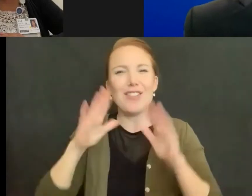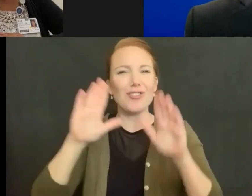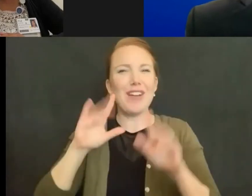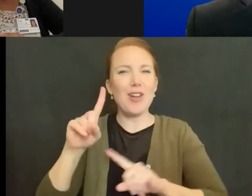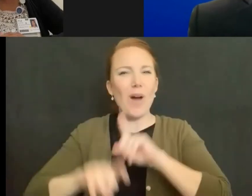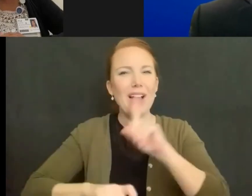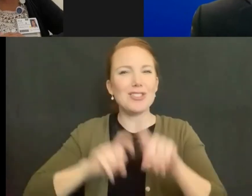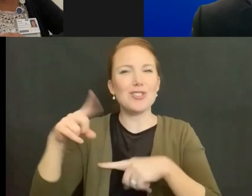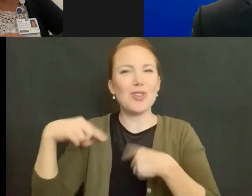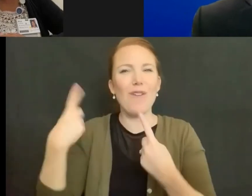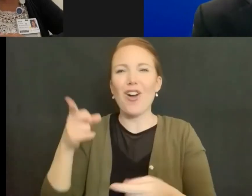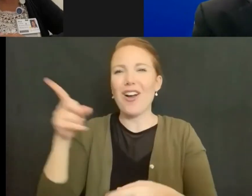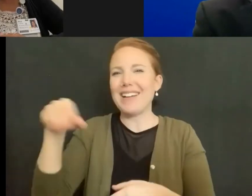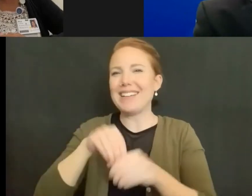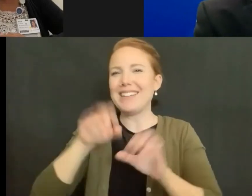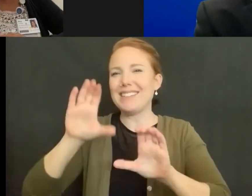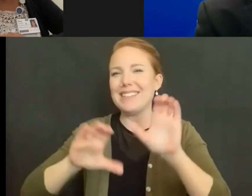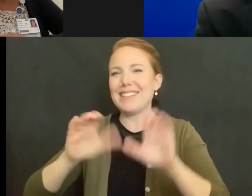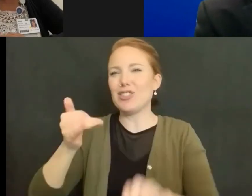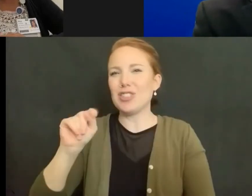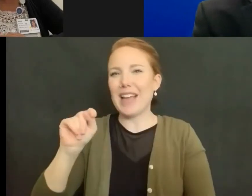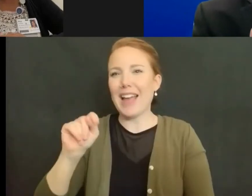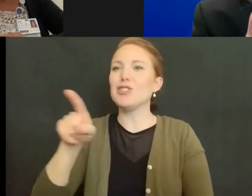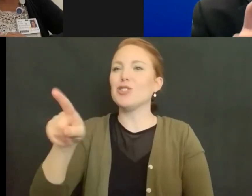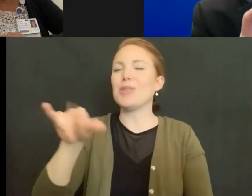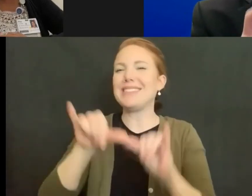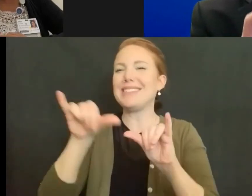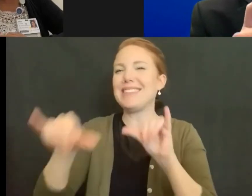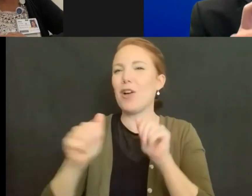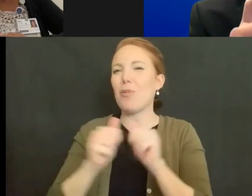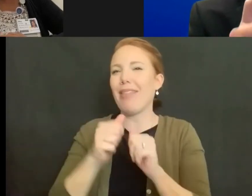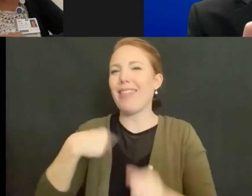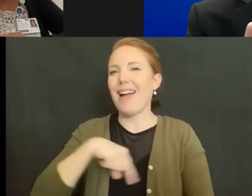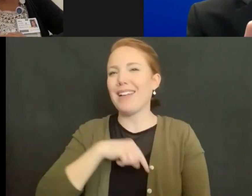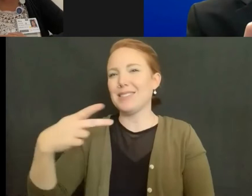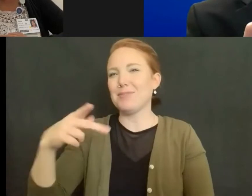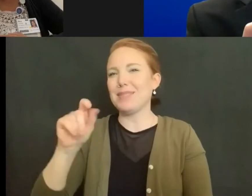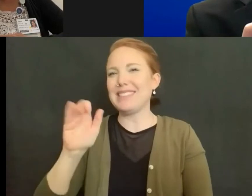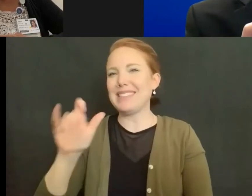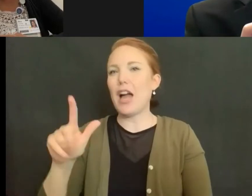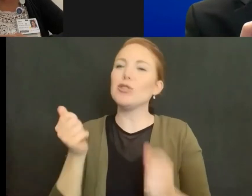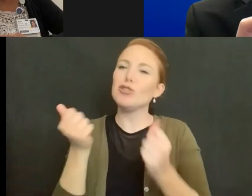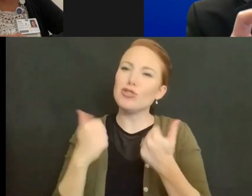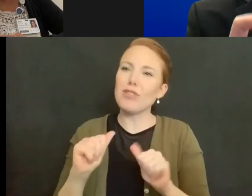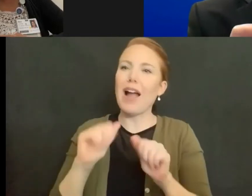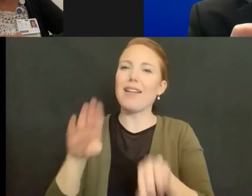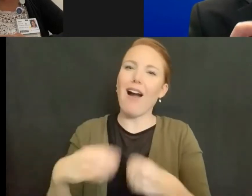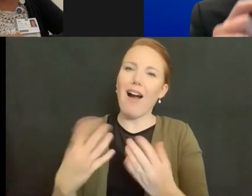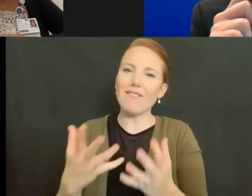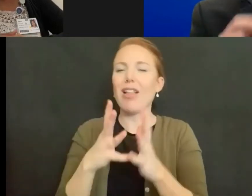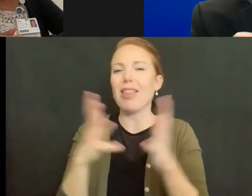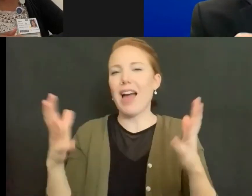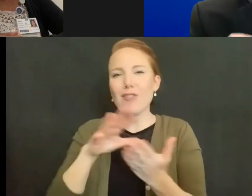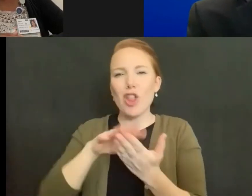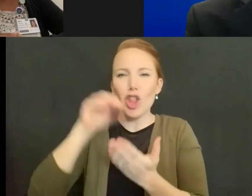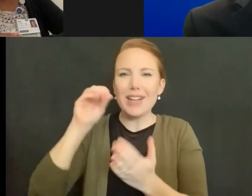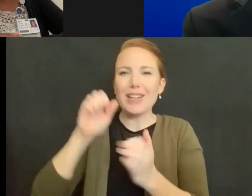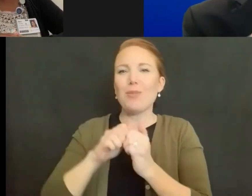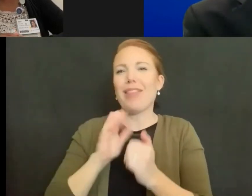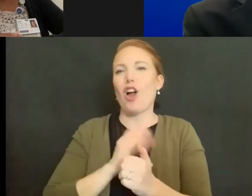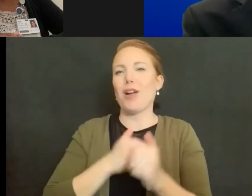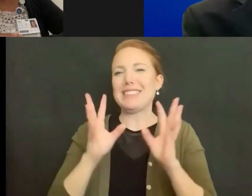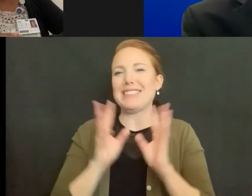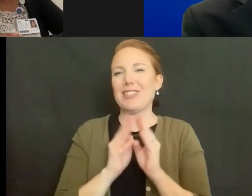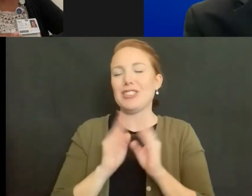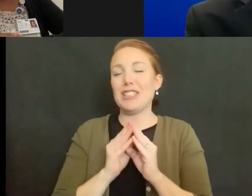in the chat. I want to stay with us, Ms. Patel. We're going to do, again, we try to do a lot of learning in our sessions. And today we did this